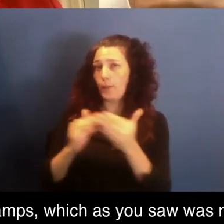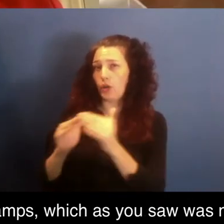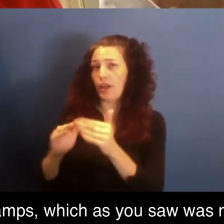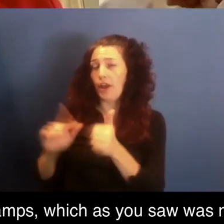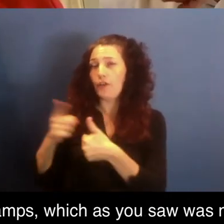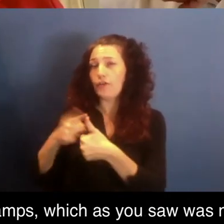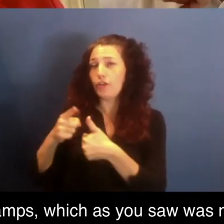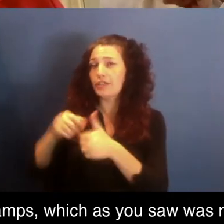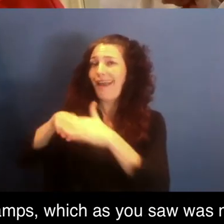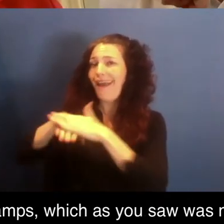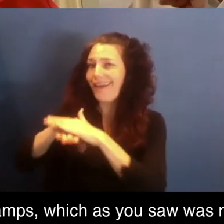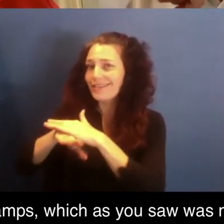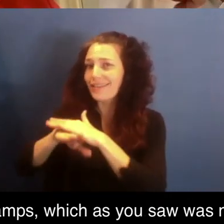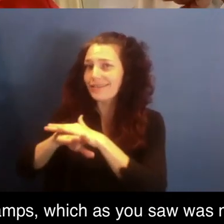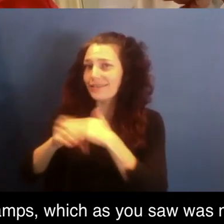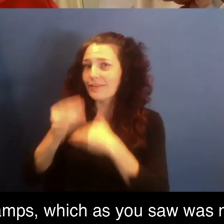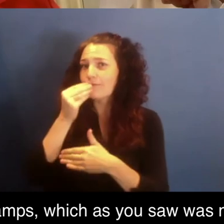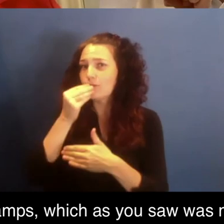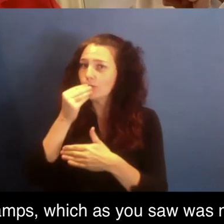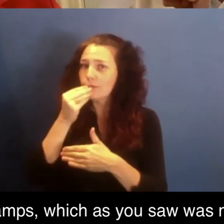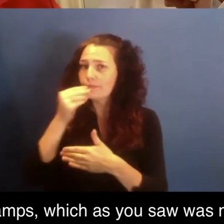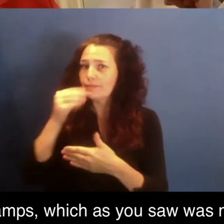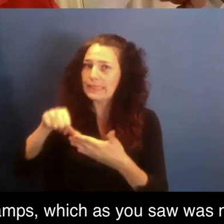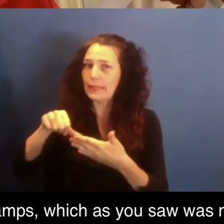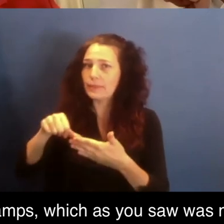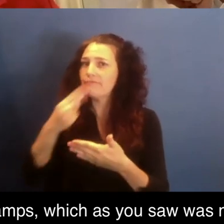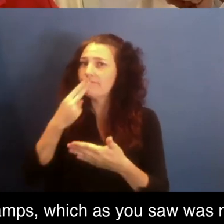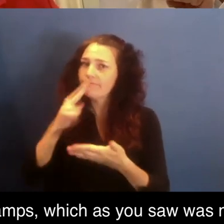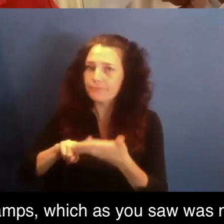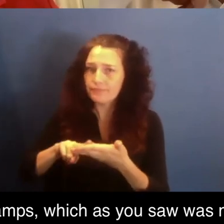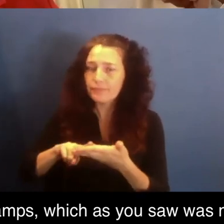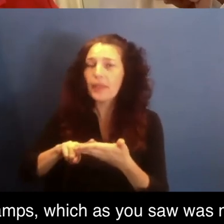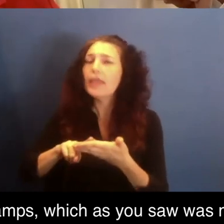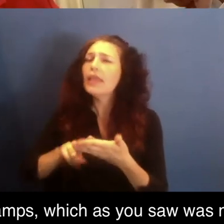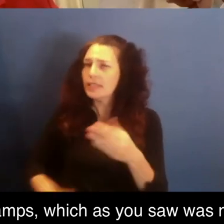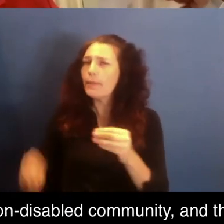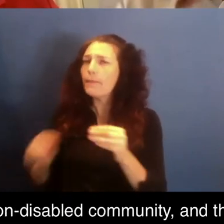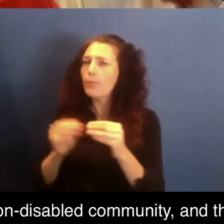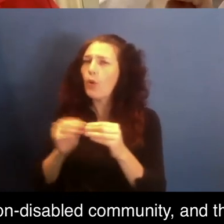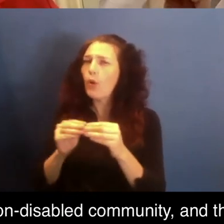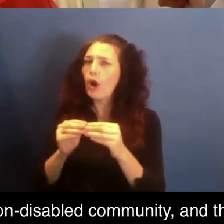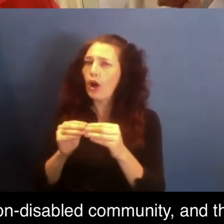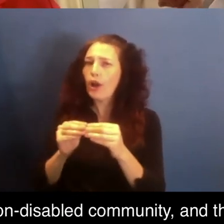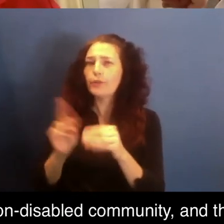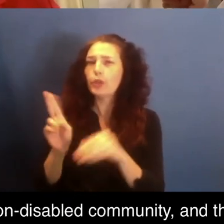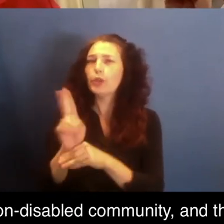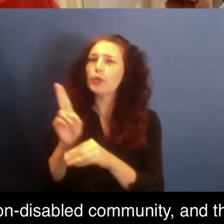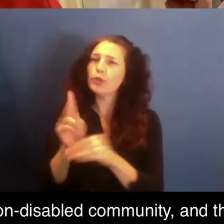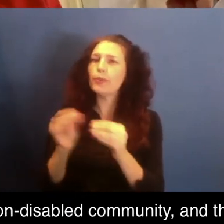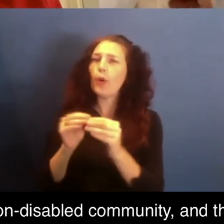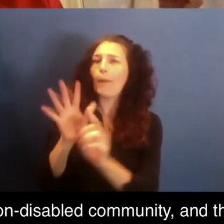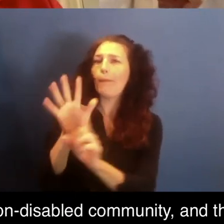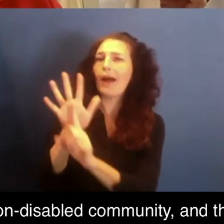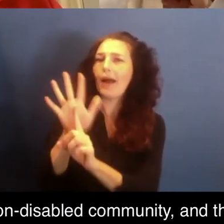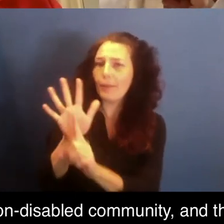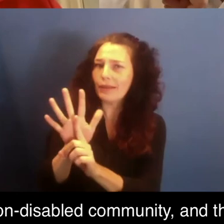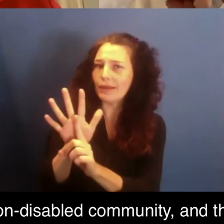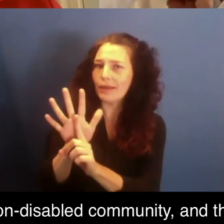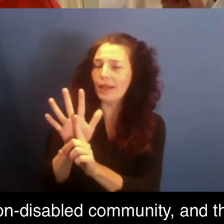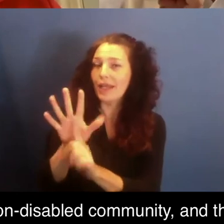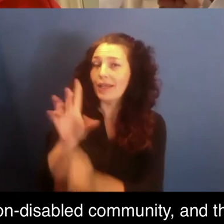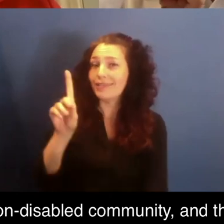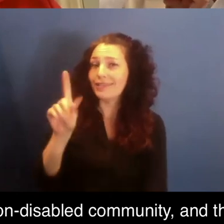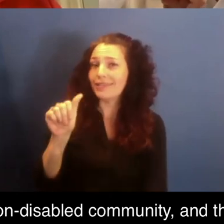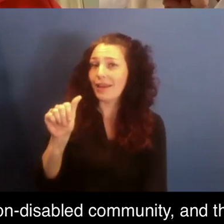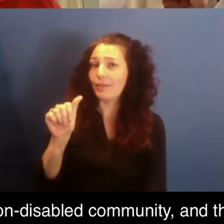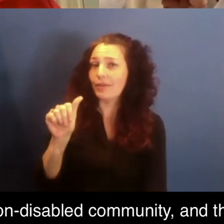food stamps, which as you saw was more popular in the disability community than the non-disabled community. And, and, and that